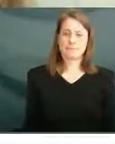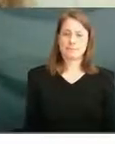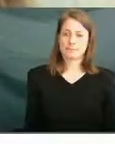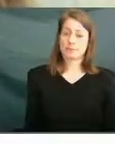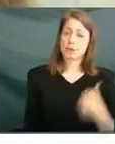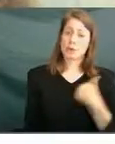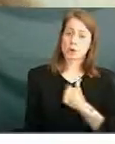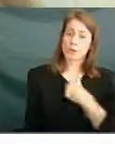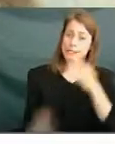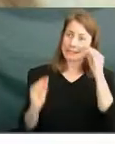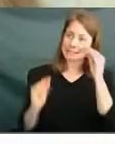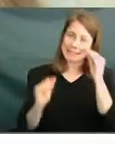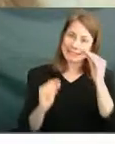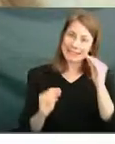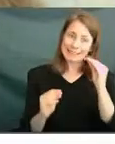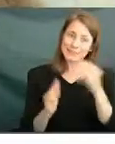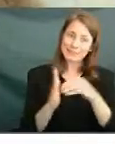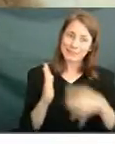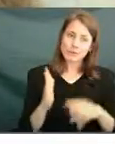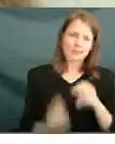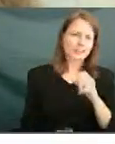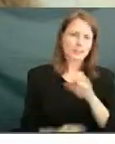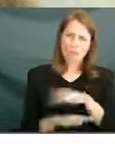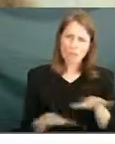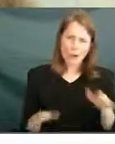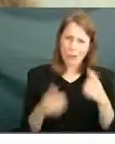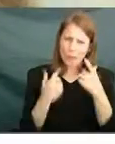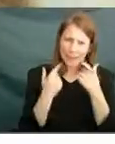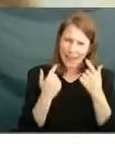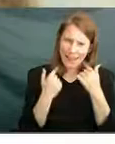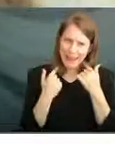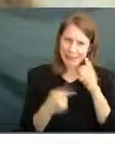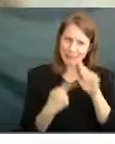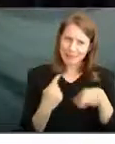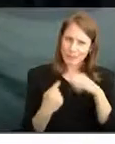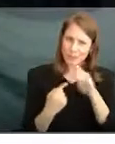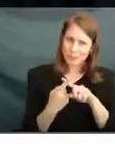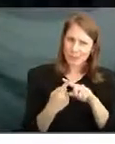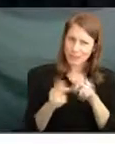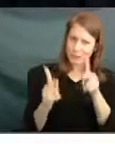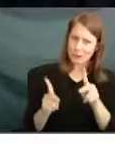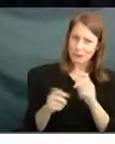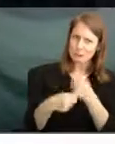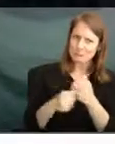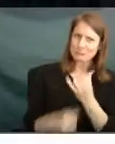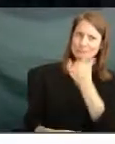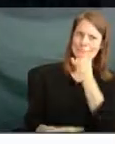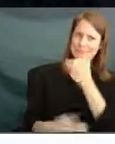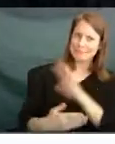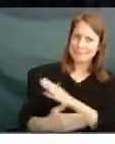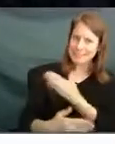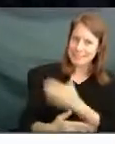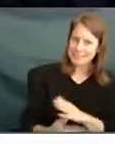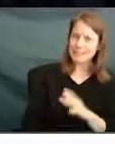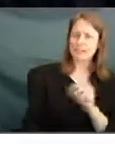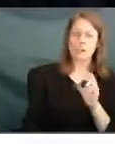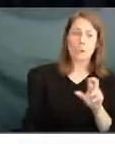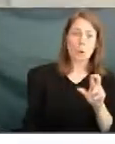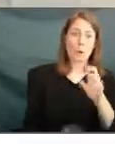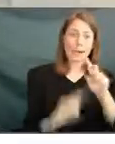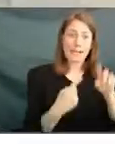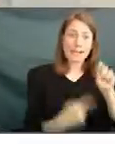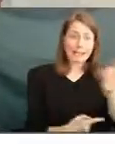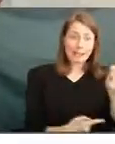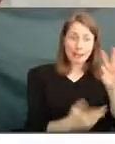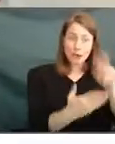when somebody sings wrong, or not to talk when they're reading a poem, like, oh, that's so dorky,